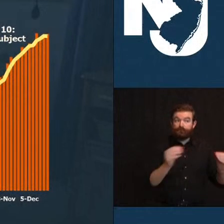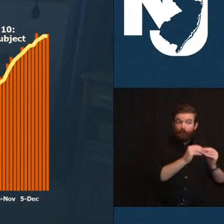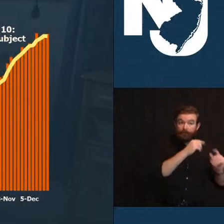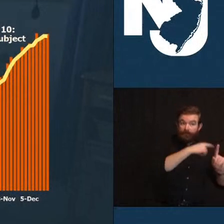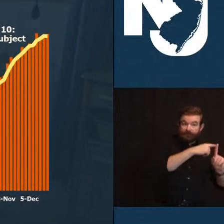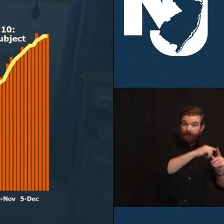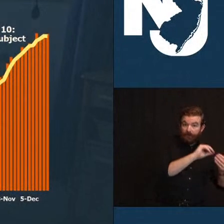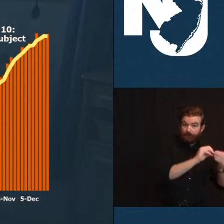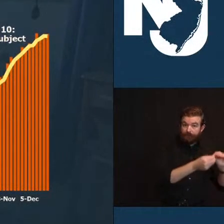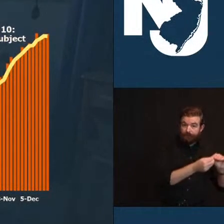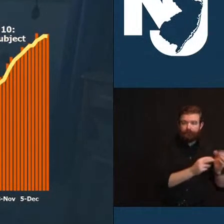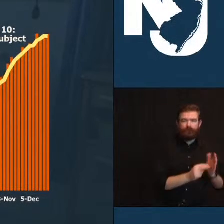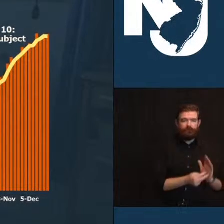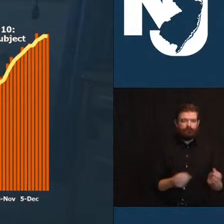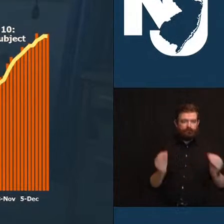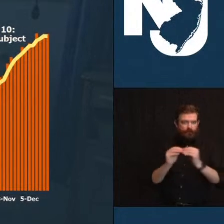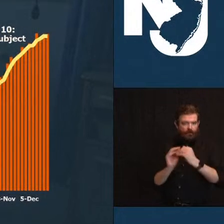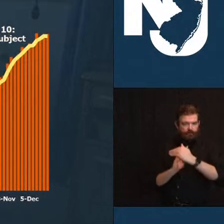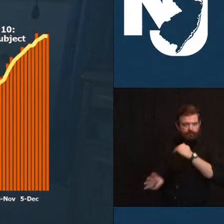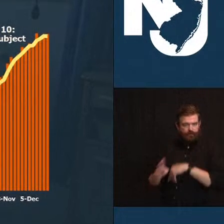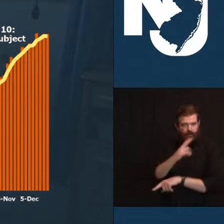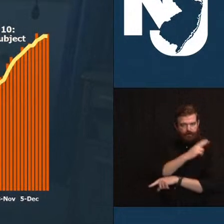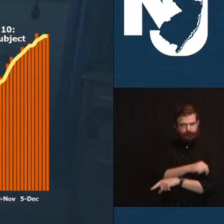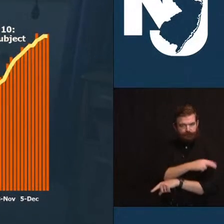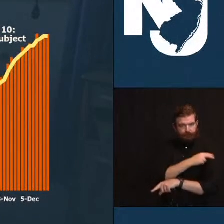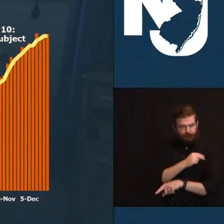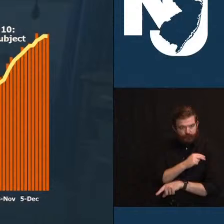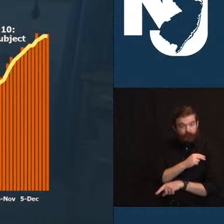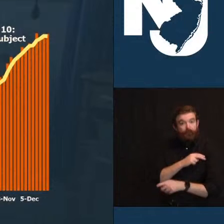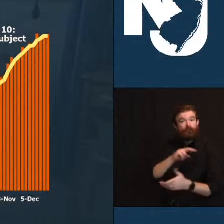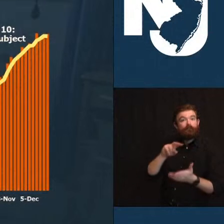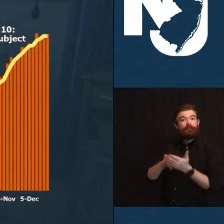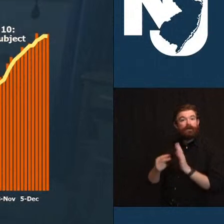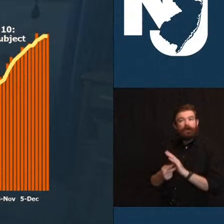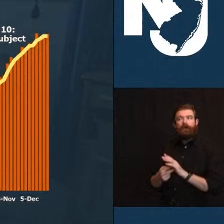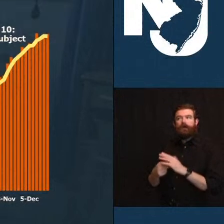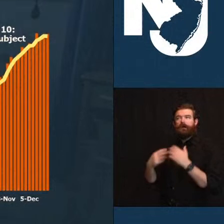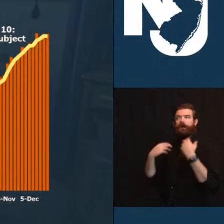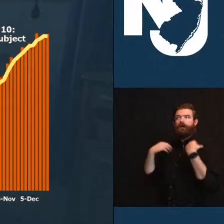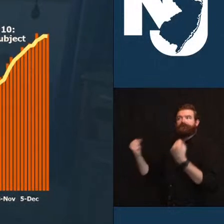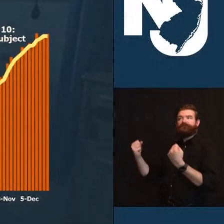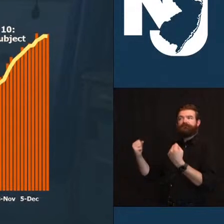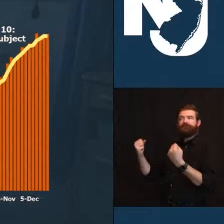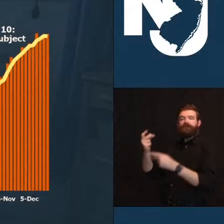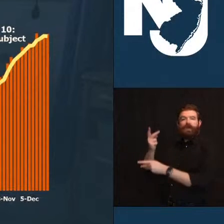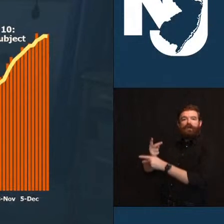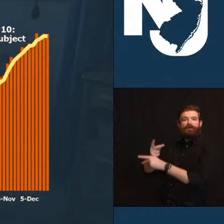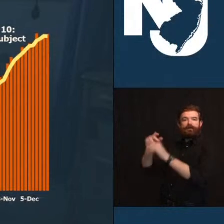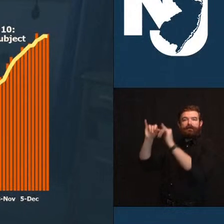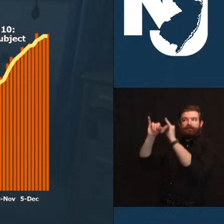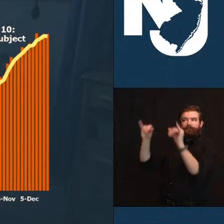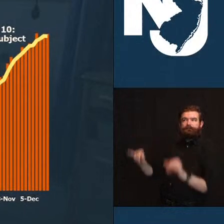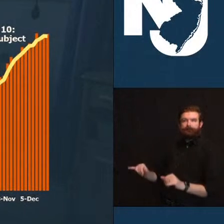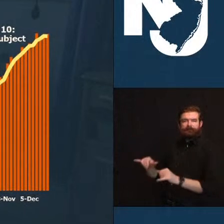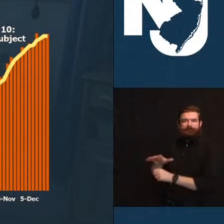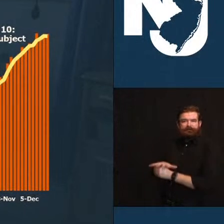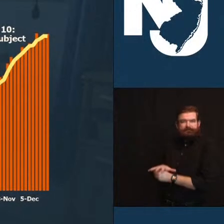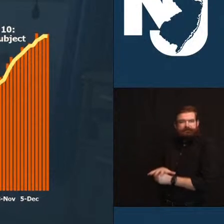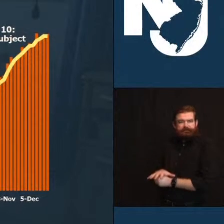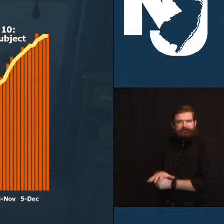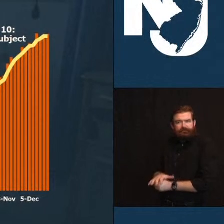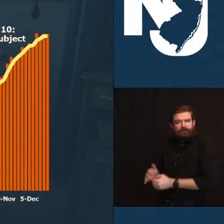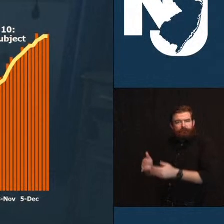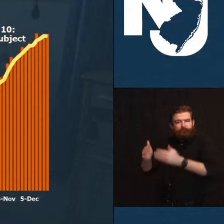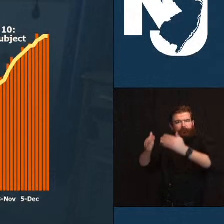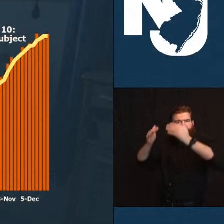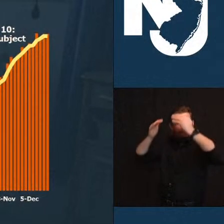means more stress on the healthcare network that we're relying on to stay strong throughout this surge. So please, folks, please, please, please take